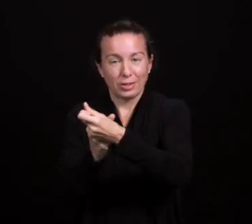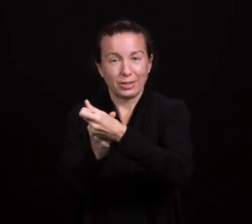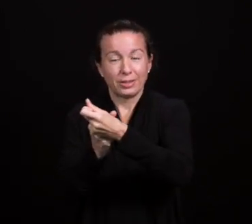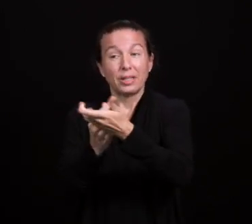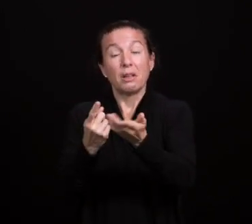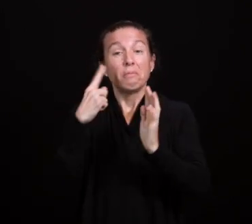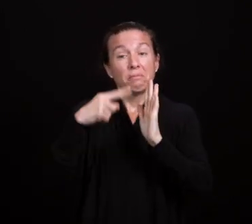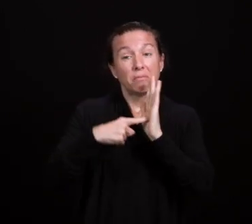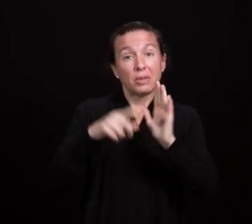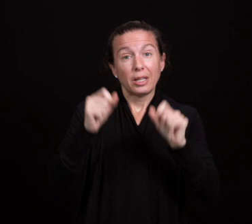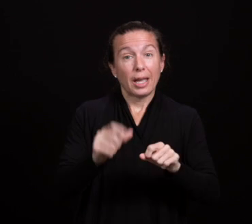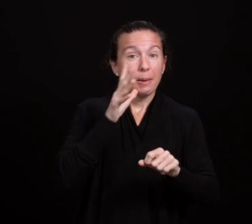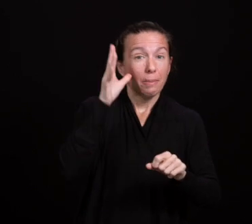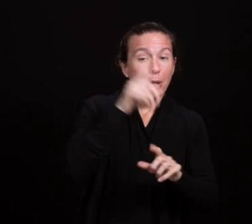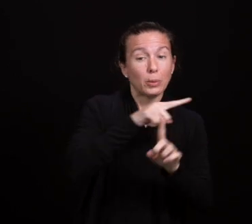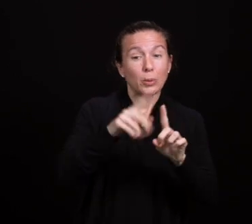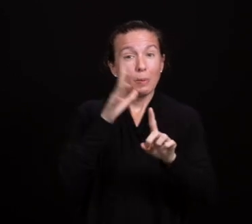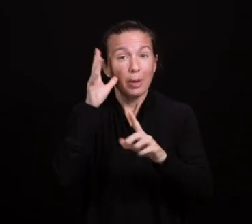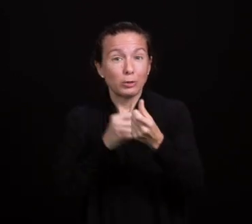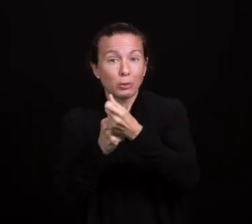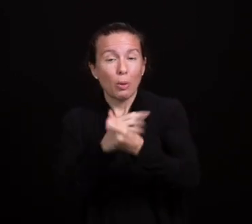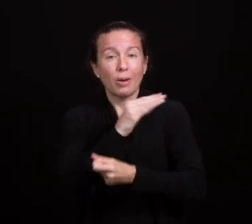other families and deaf and hard of hearing adults.